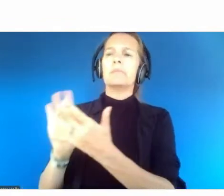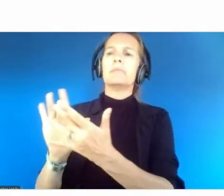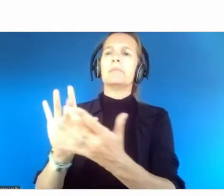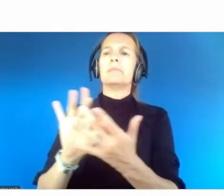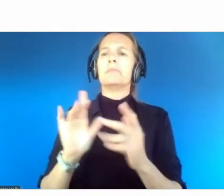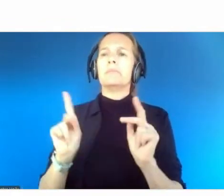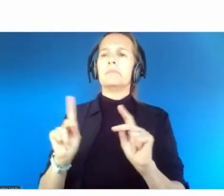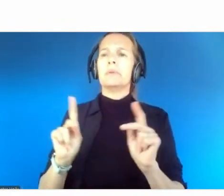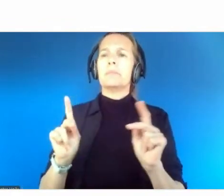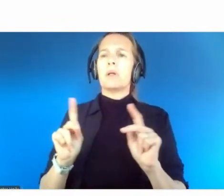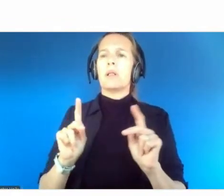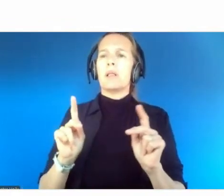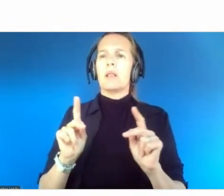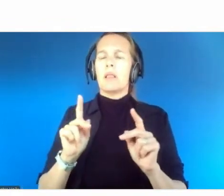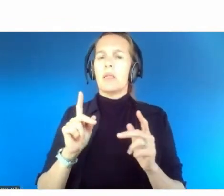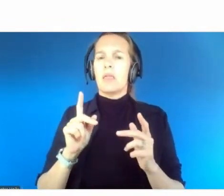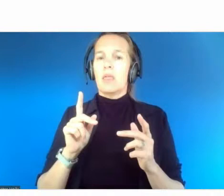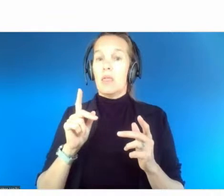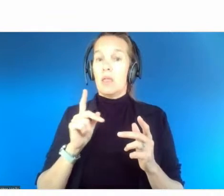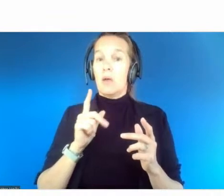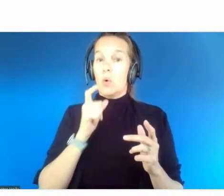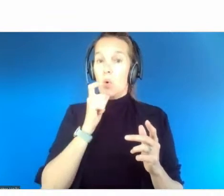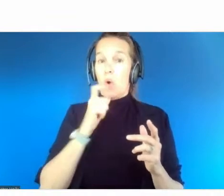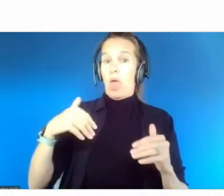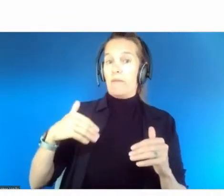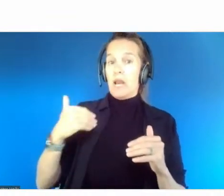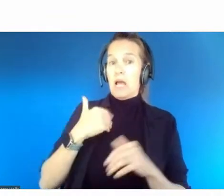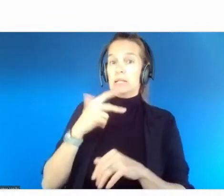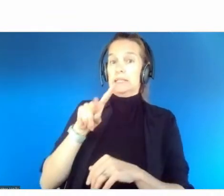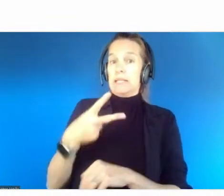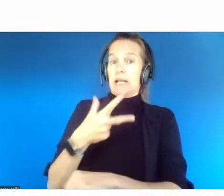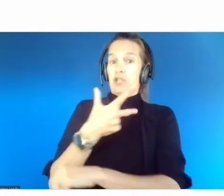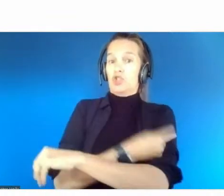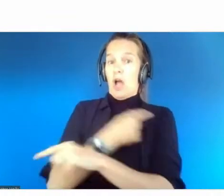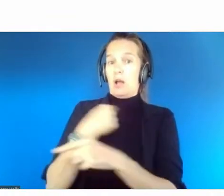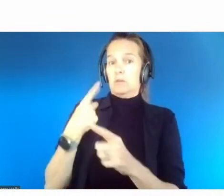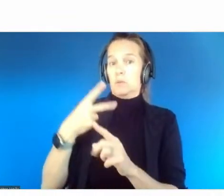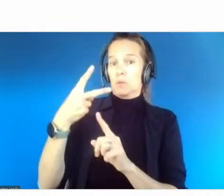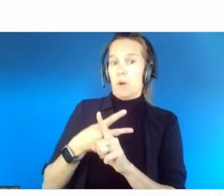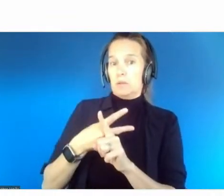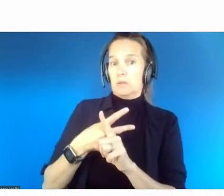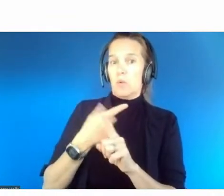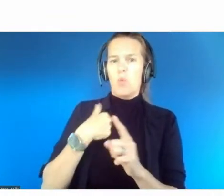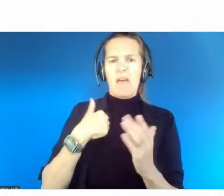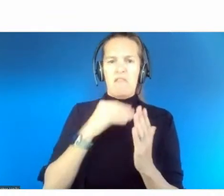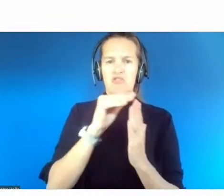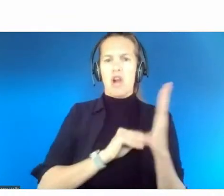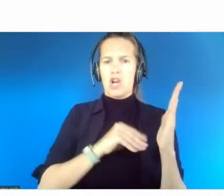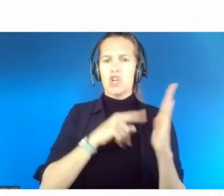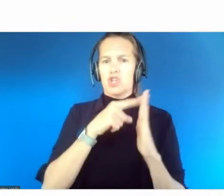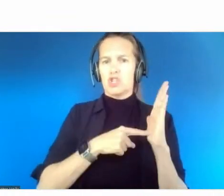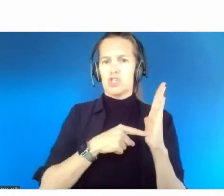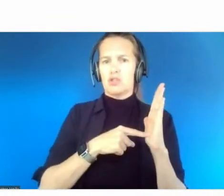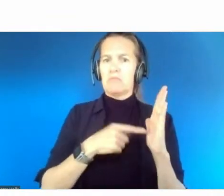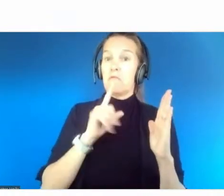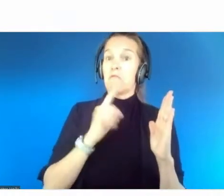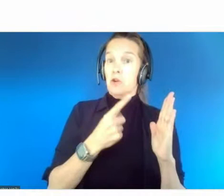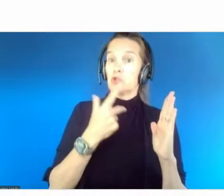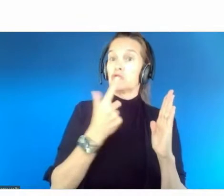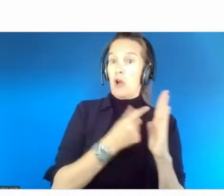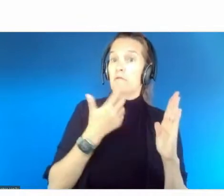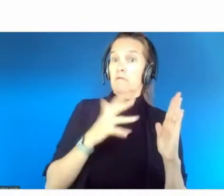do not confirm their second shots within the last 2 months. We think that many of them may actually have had full